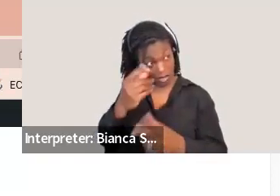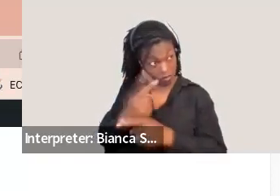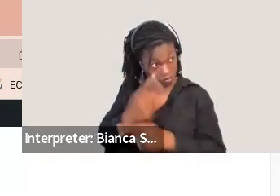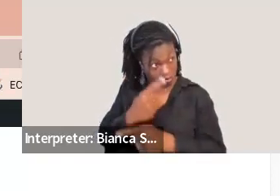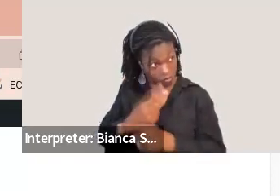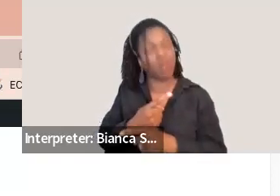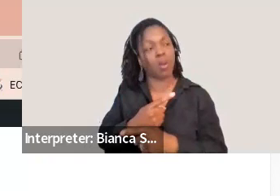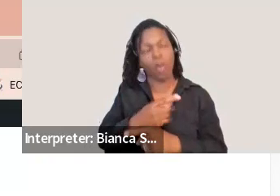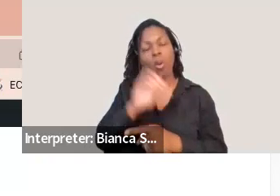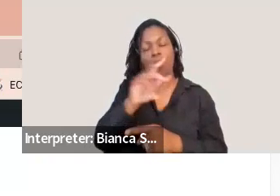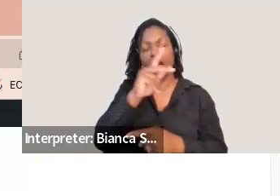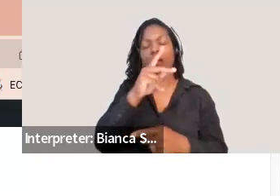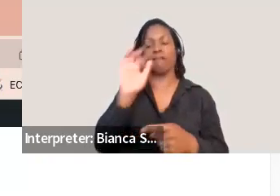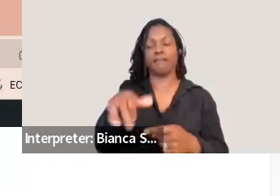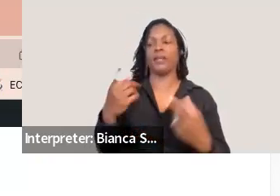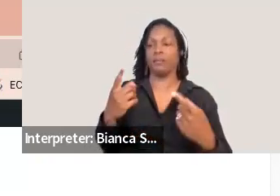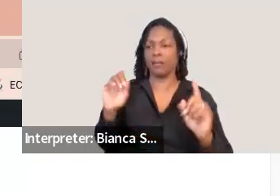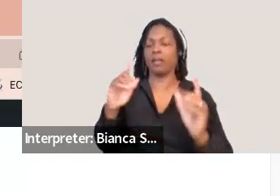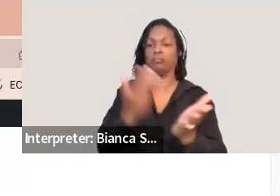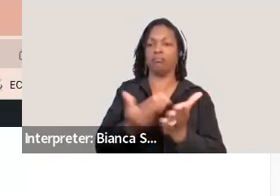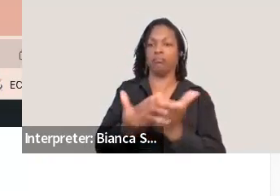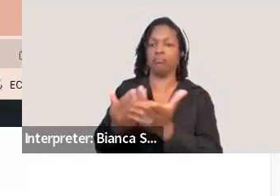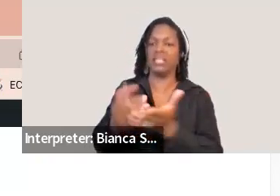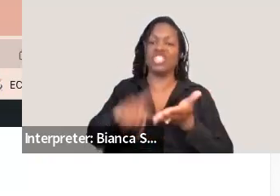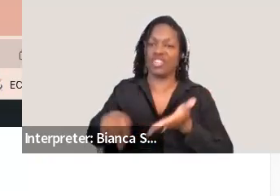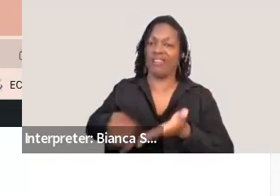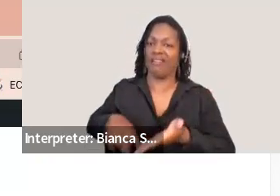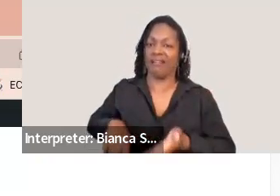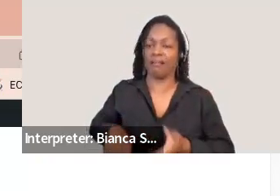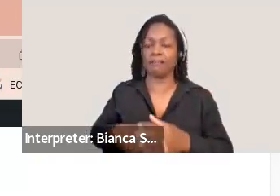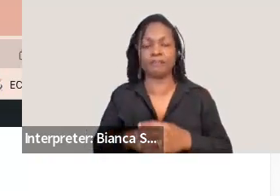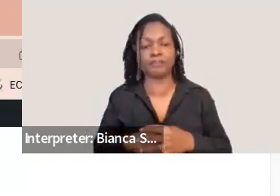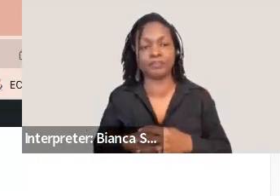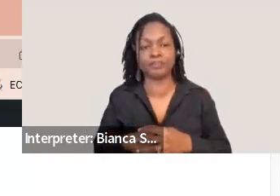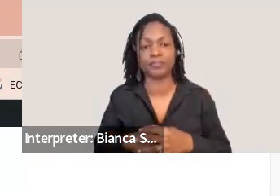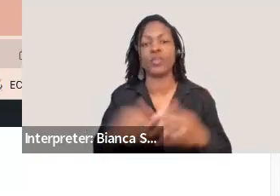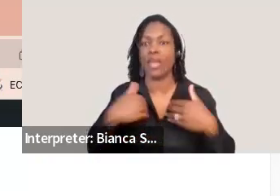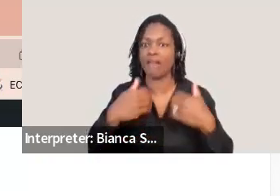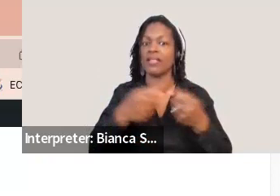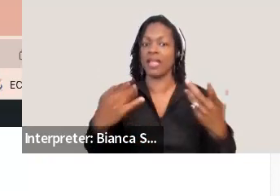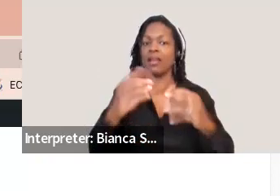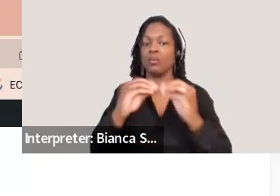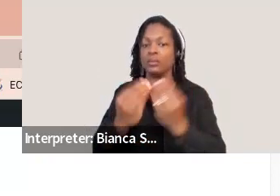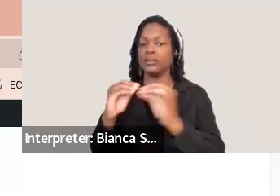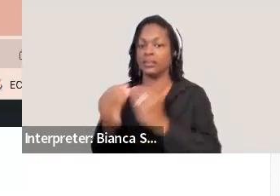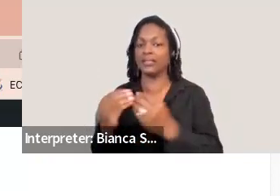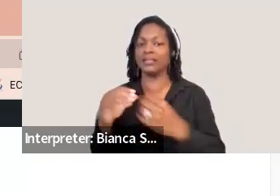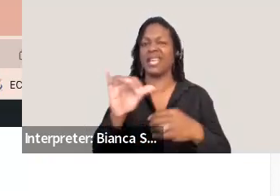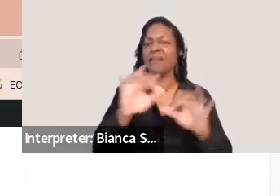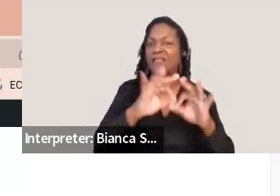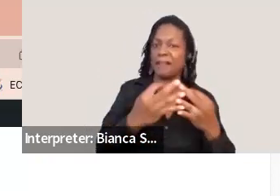Families Helping Families, staff, and people who also support lots of families. We vet it through them to make sure